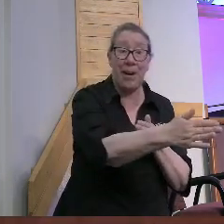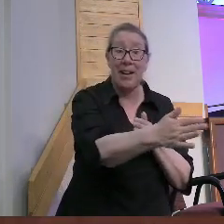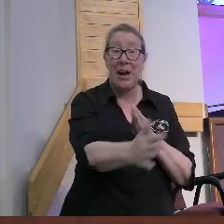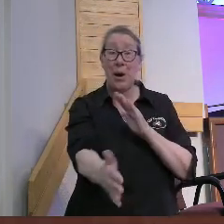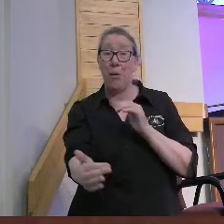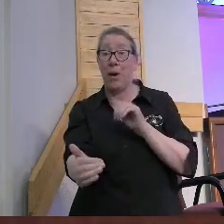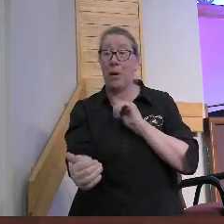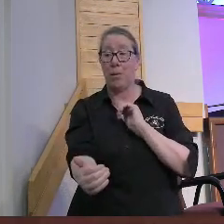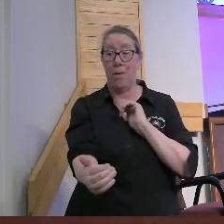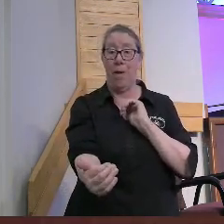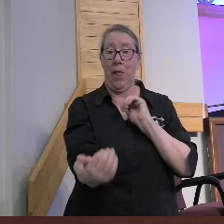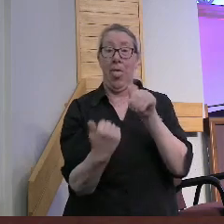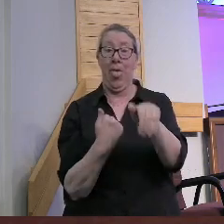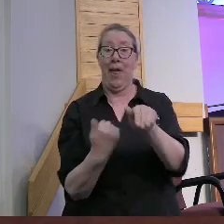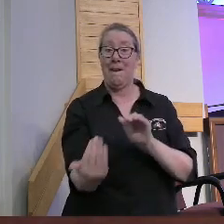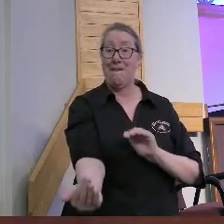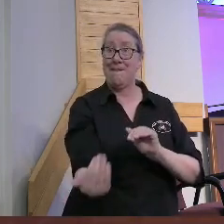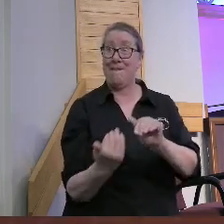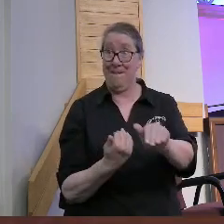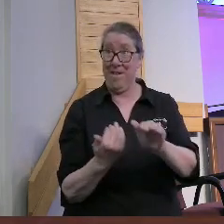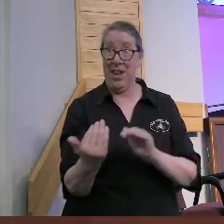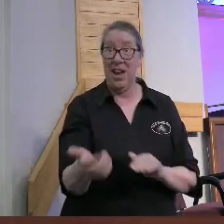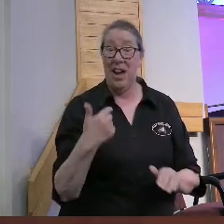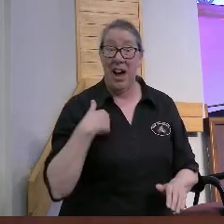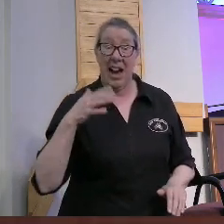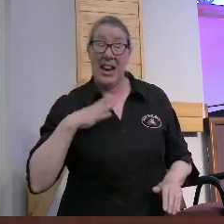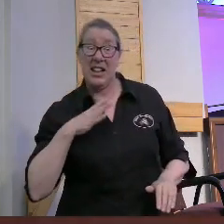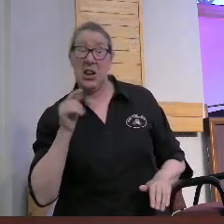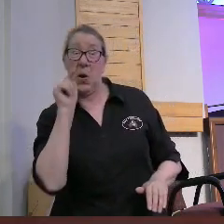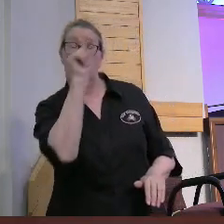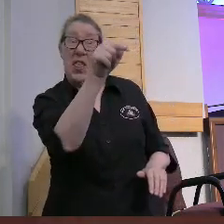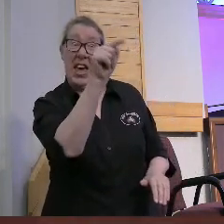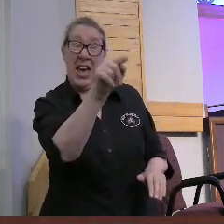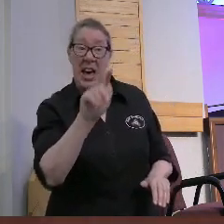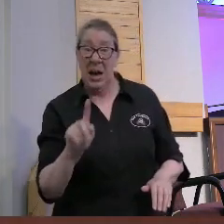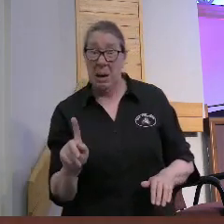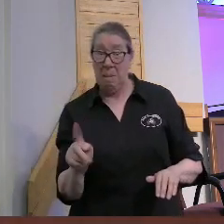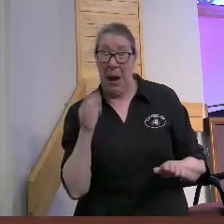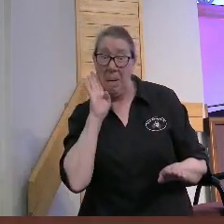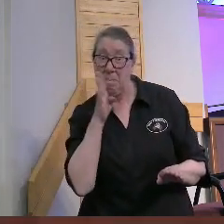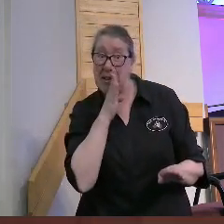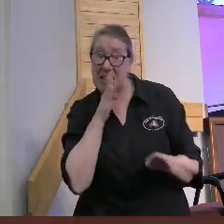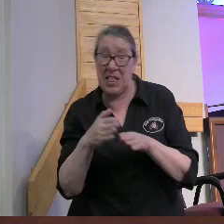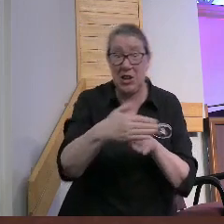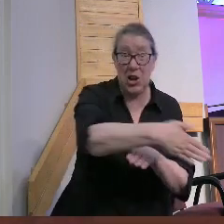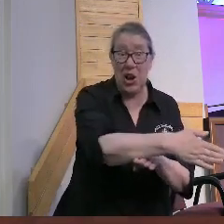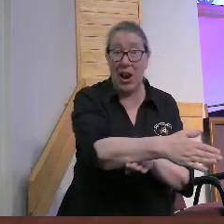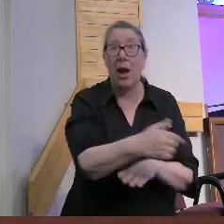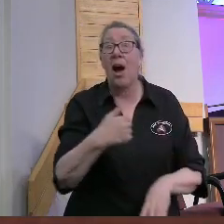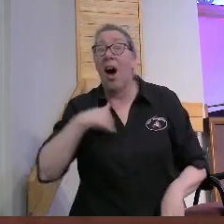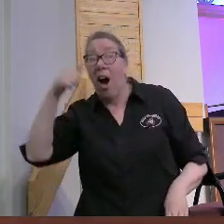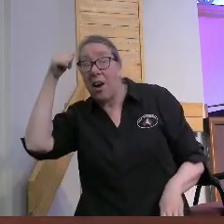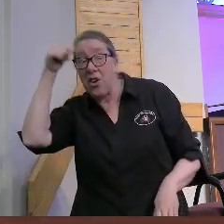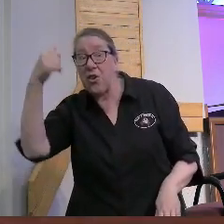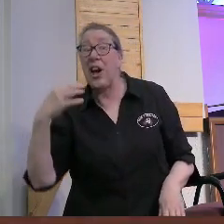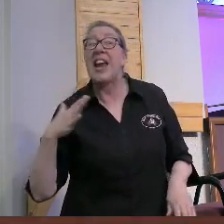carriageway and I knew I had to get on the other side. It's 10 o'clock at night. The kids are in the back. They're tired. I knew I had to go the